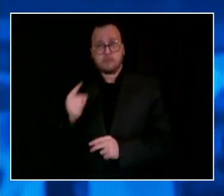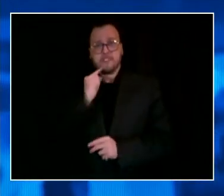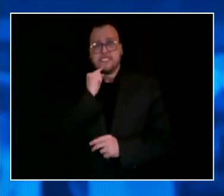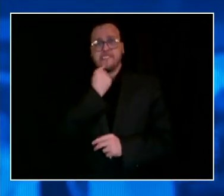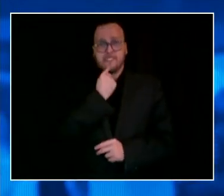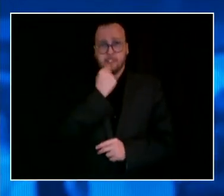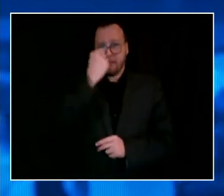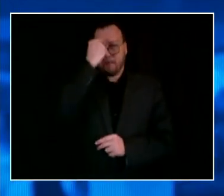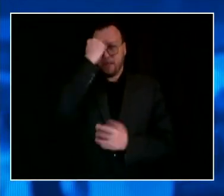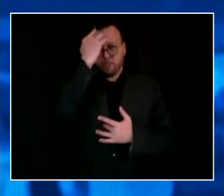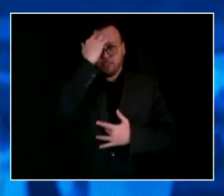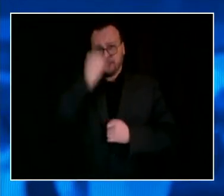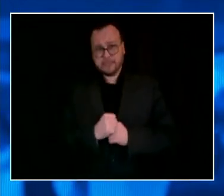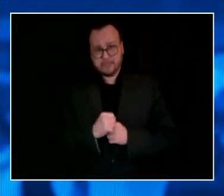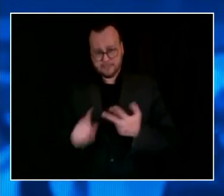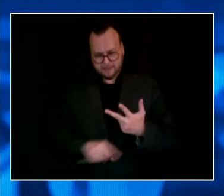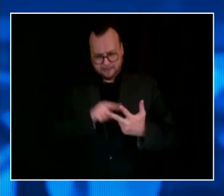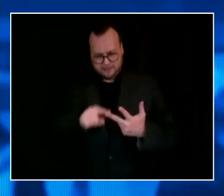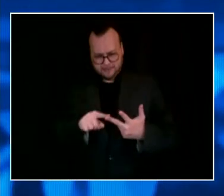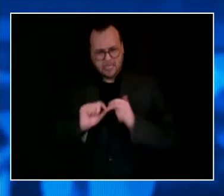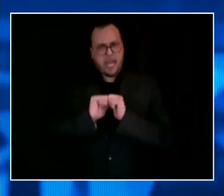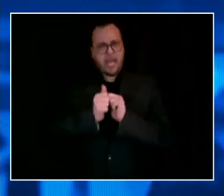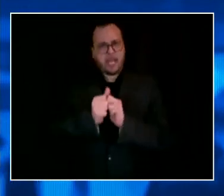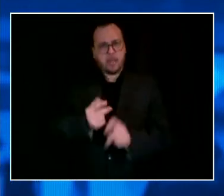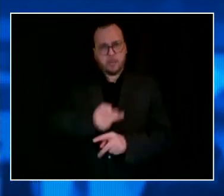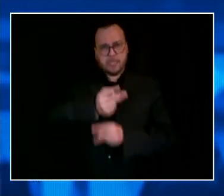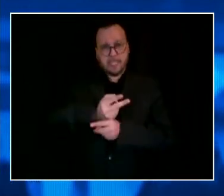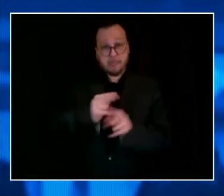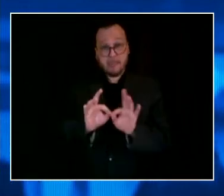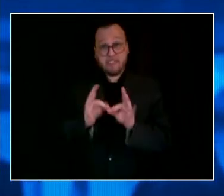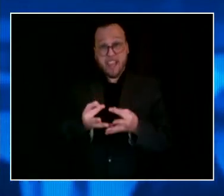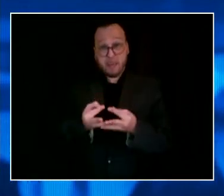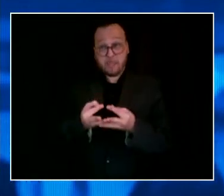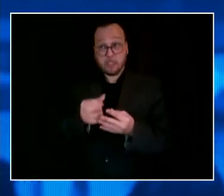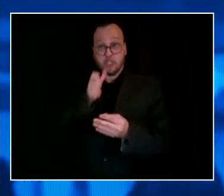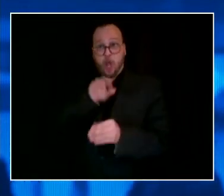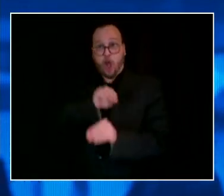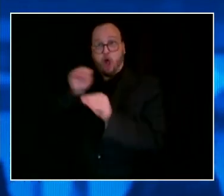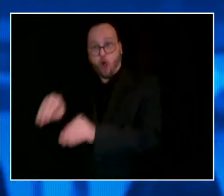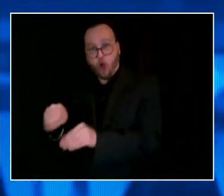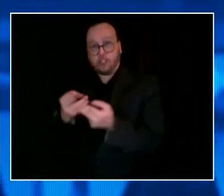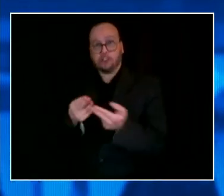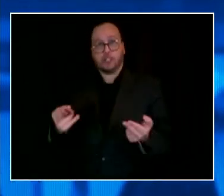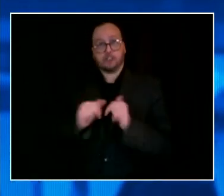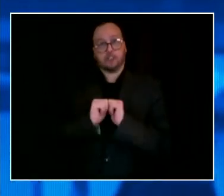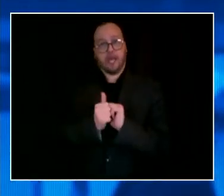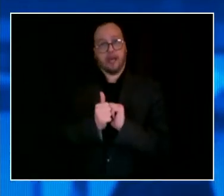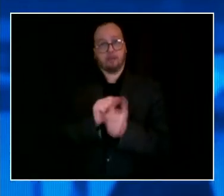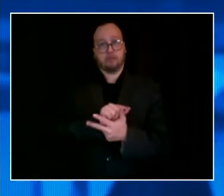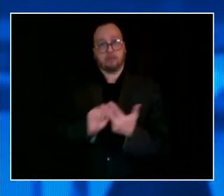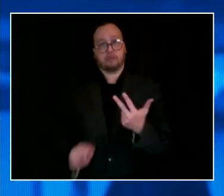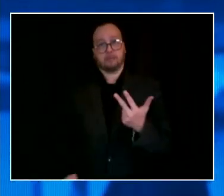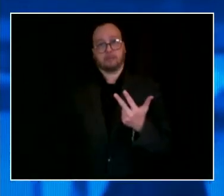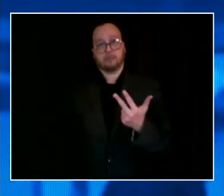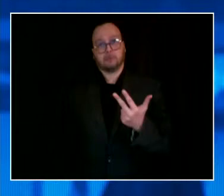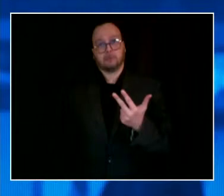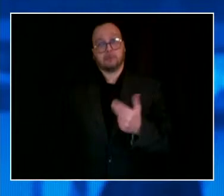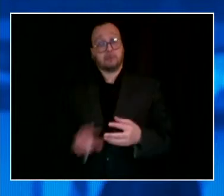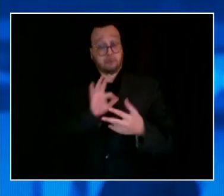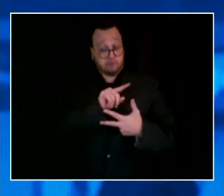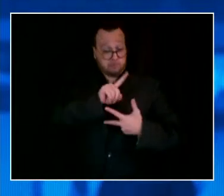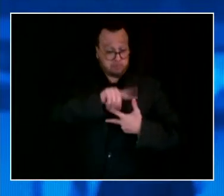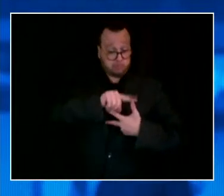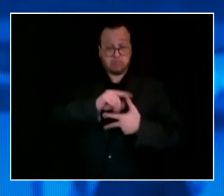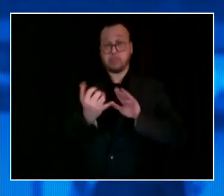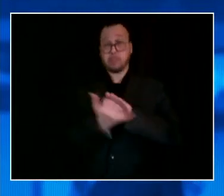illness? And how can we keep families out of shelters? When it comes to our subways, we know what